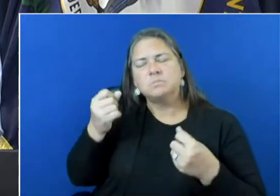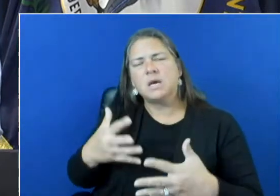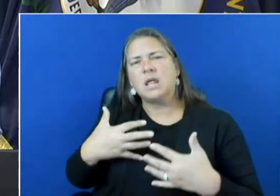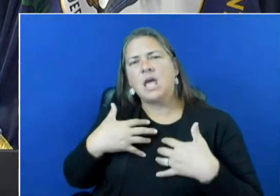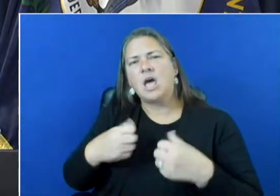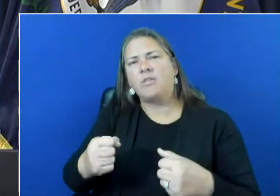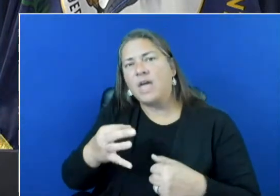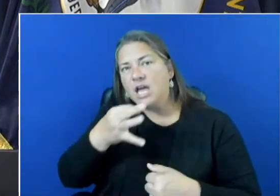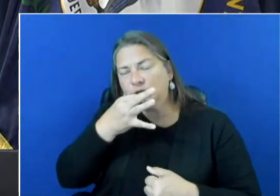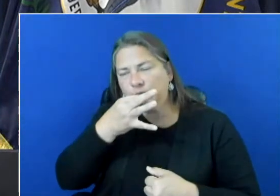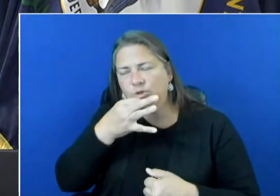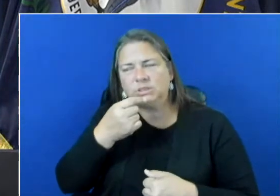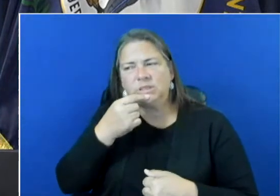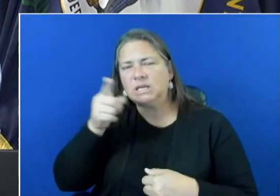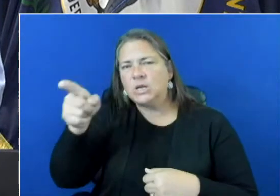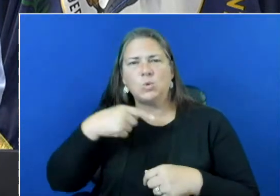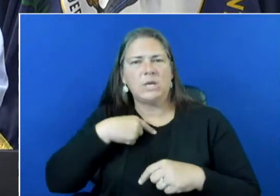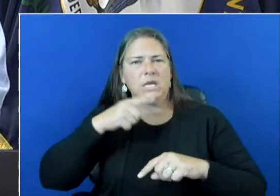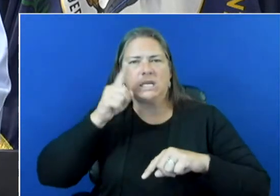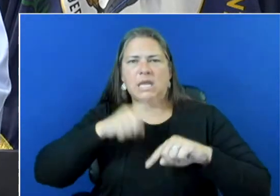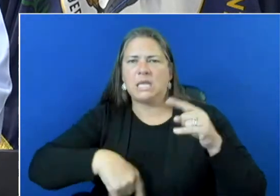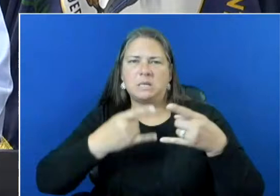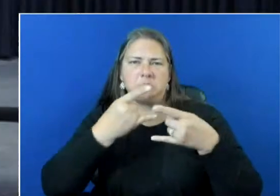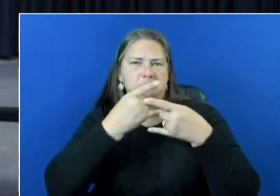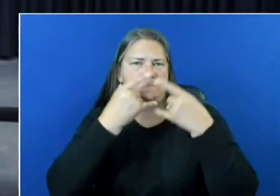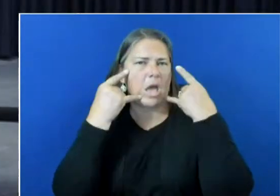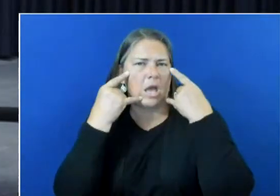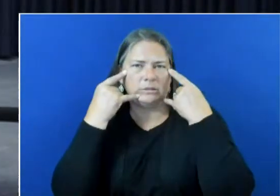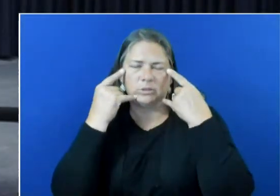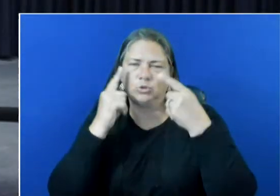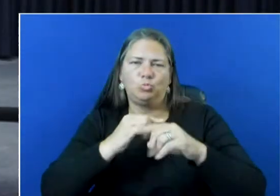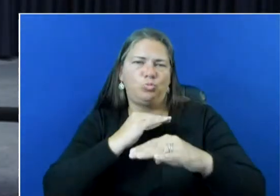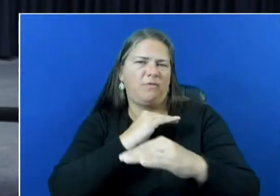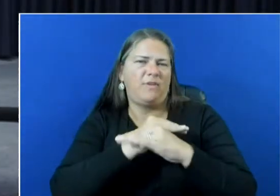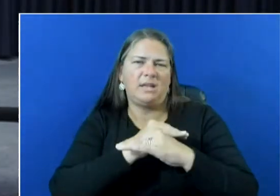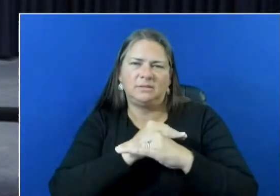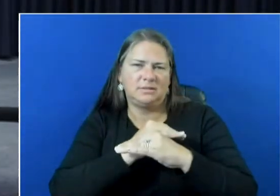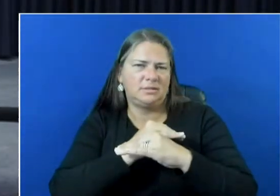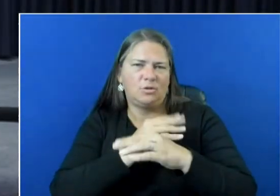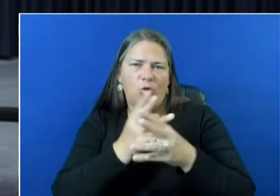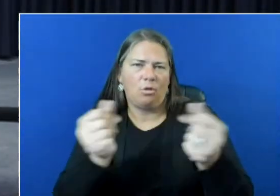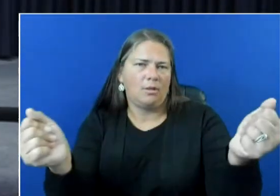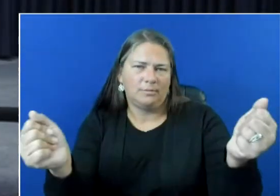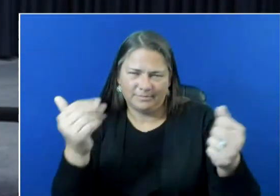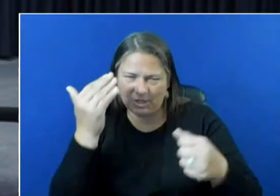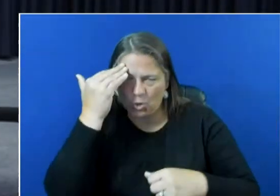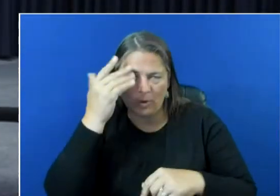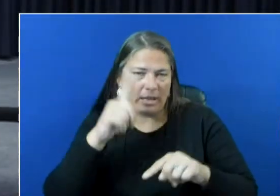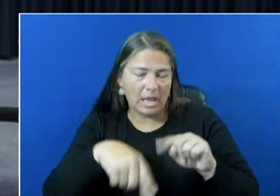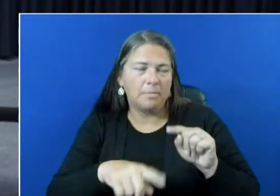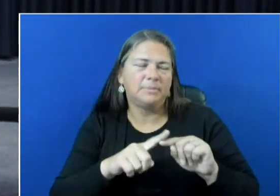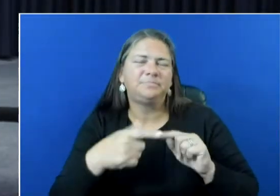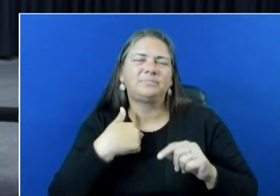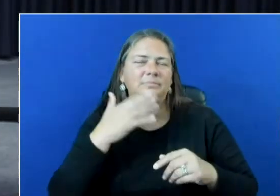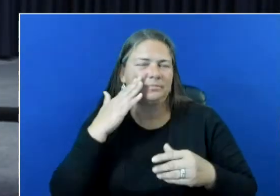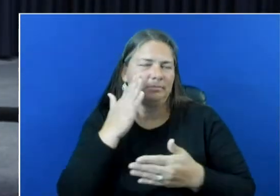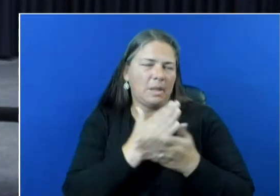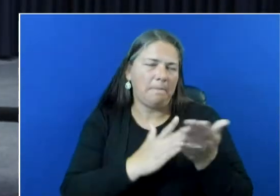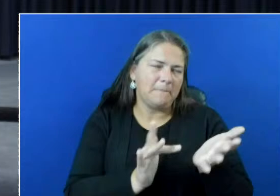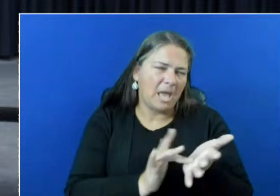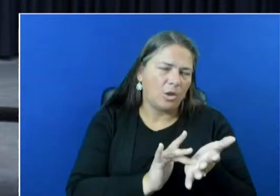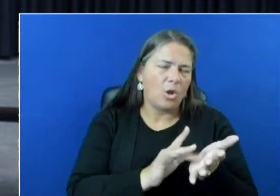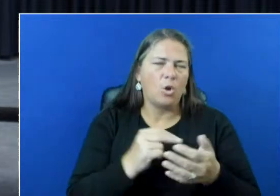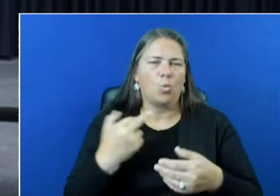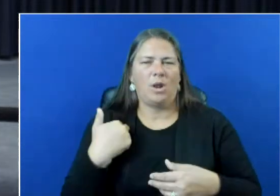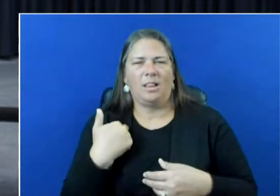up our way out of this. I know there are legitimate medical and religious exemptions, but students in Kentucky do have to present